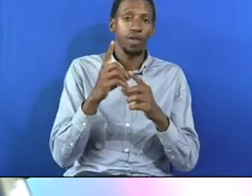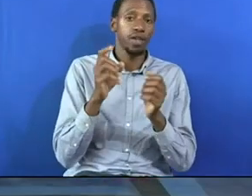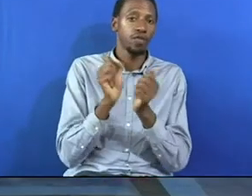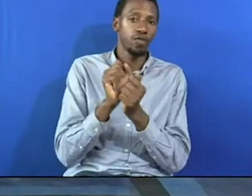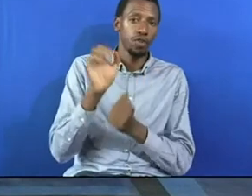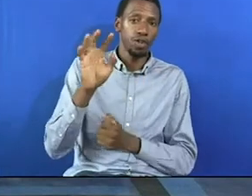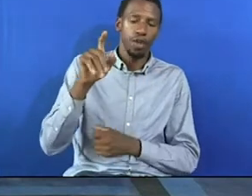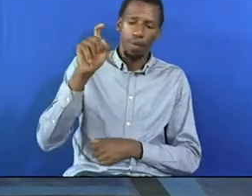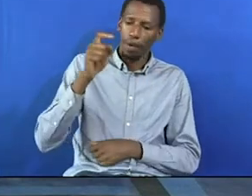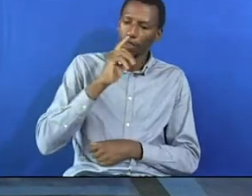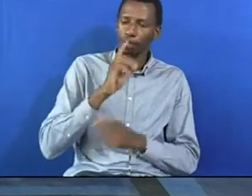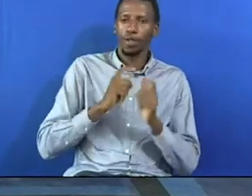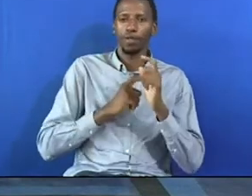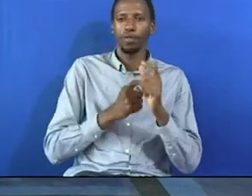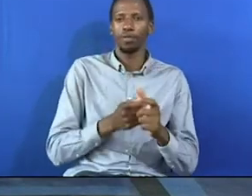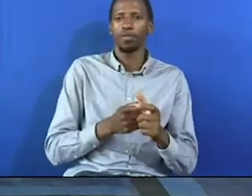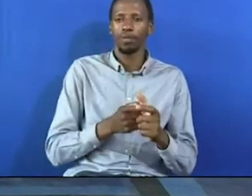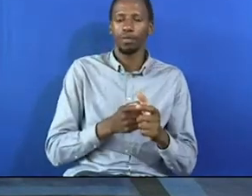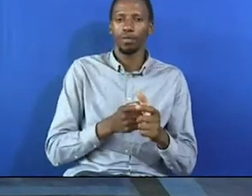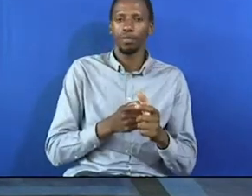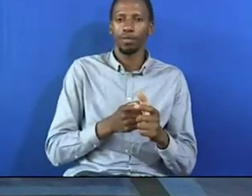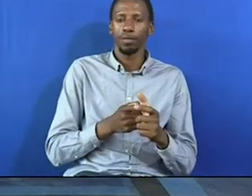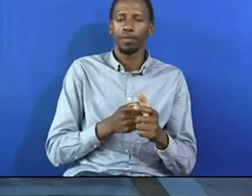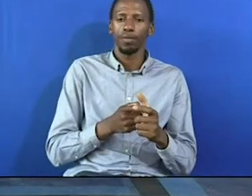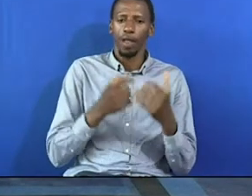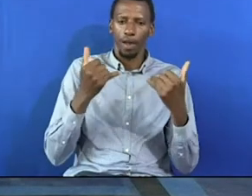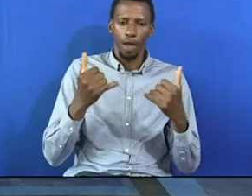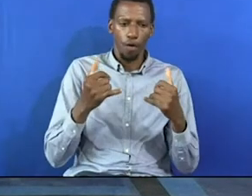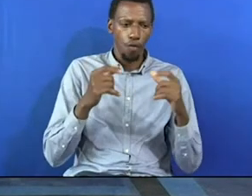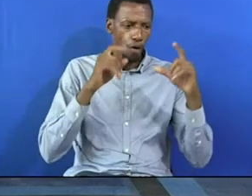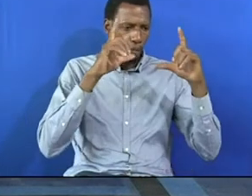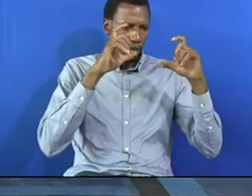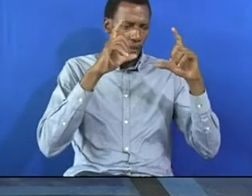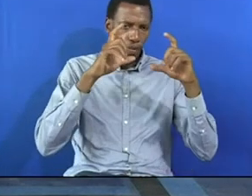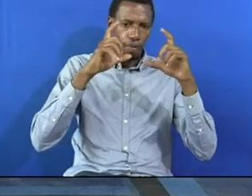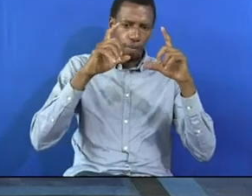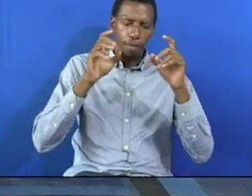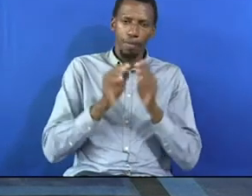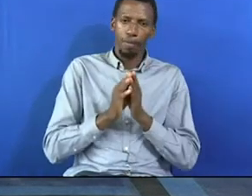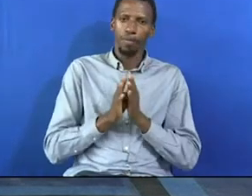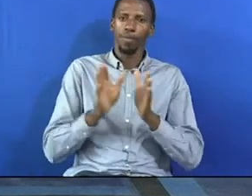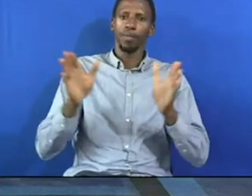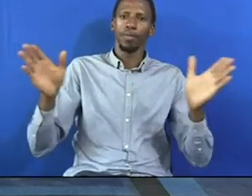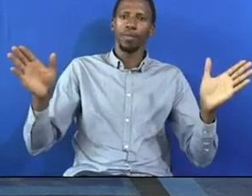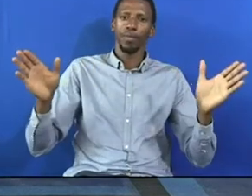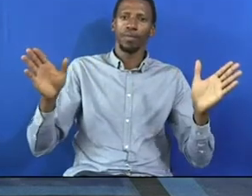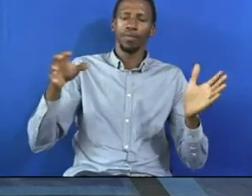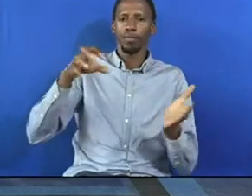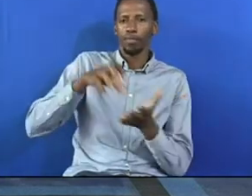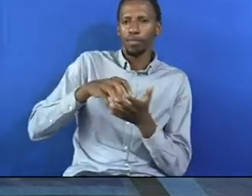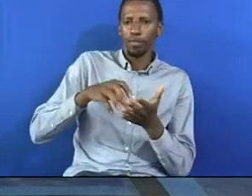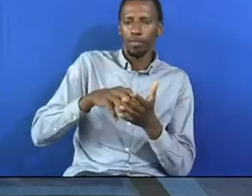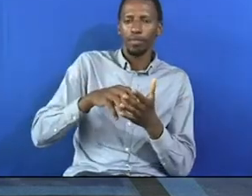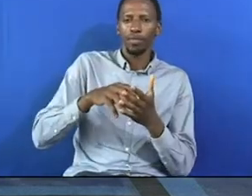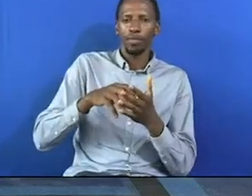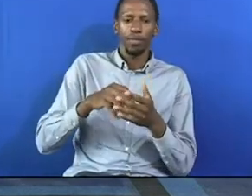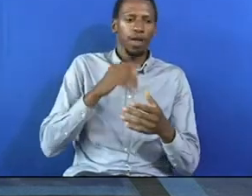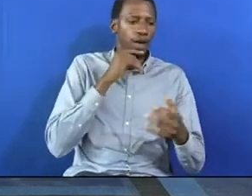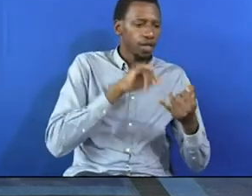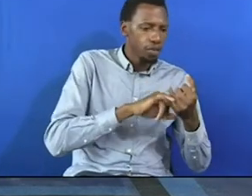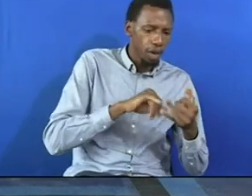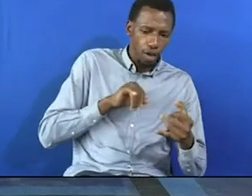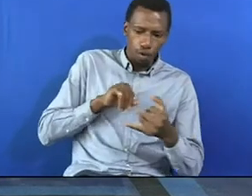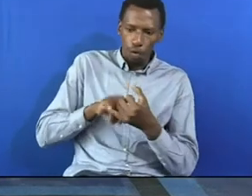You know, it's holiday, and now all pictures are on social media. Husband, wife, children. Husband, wife, children.